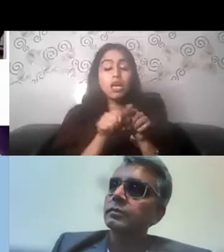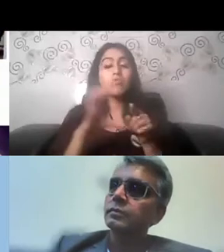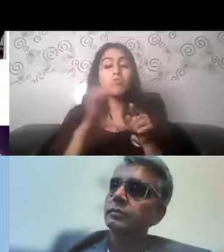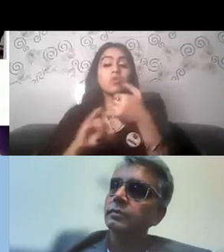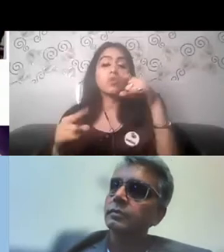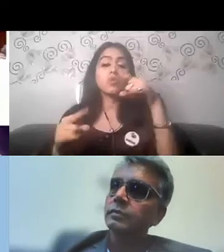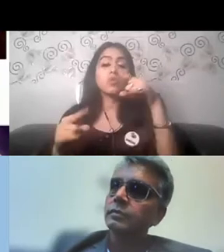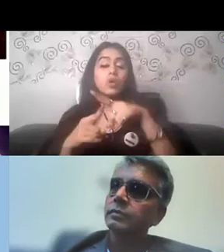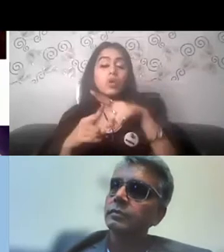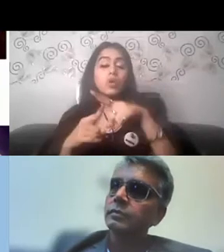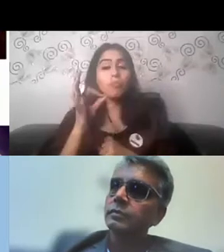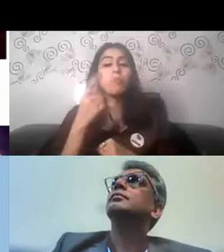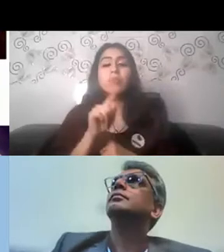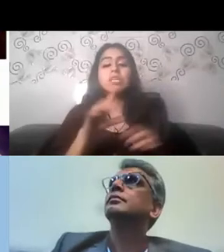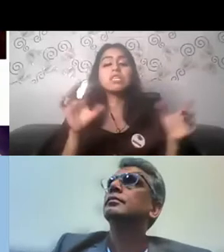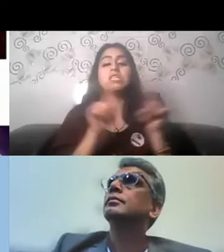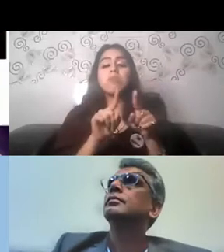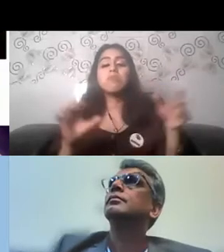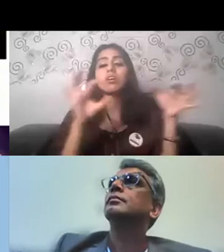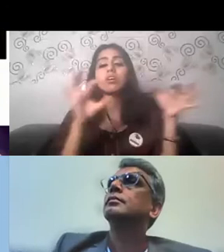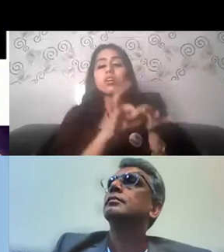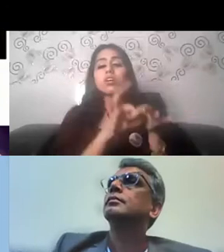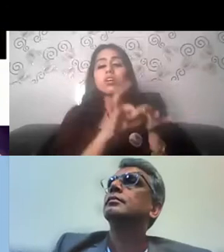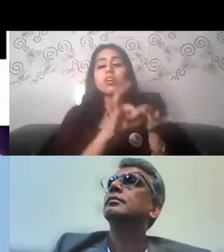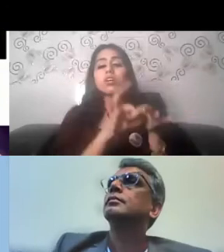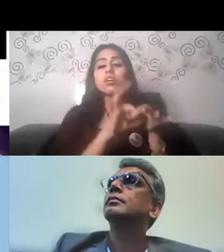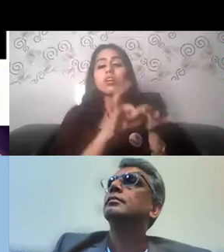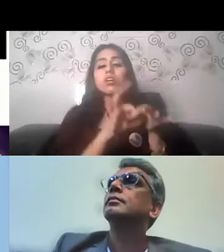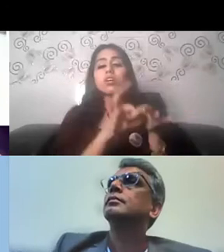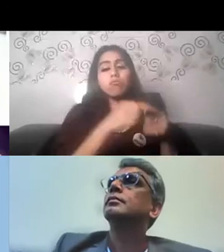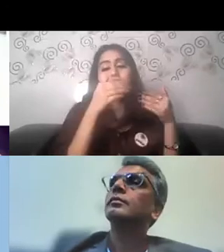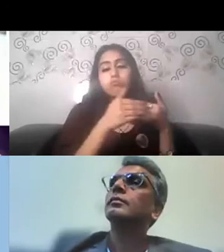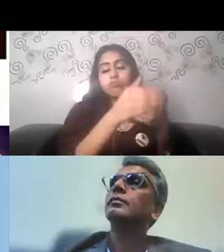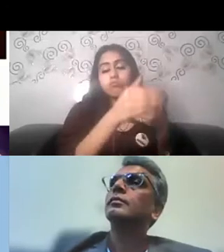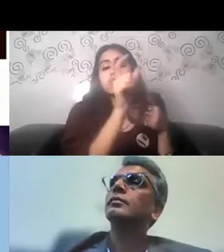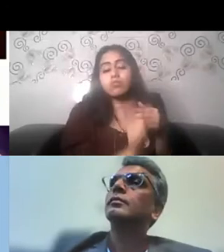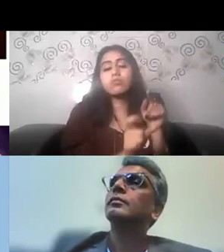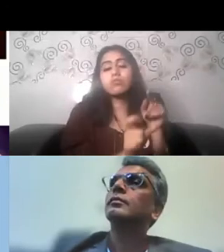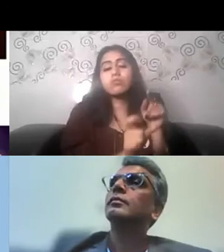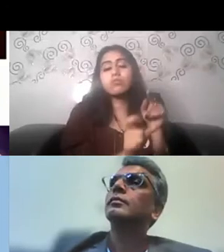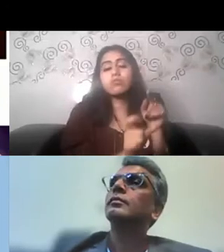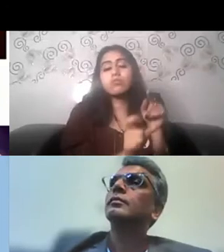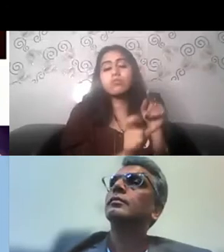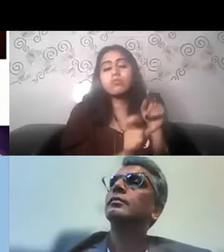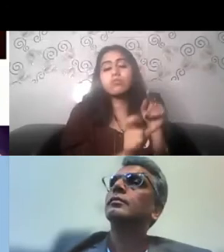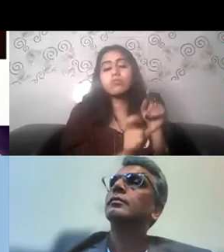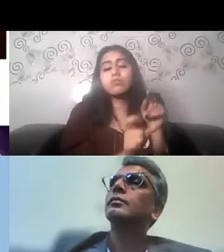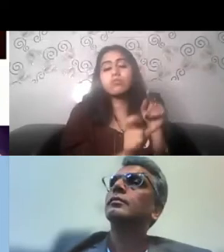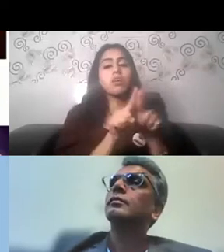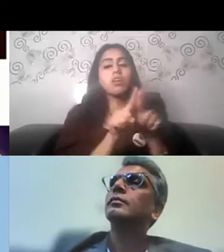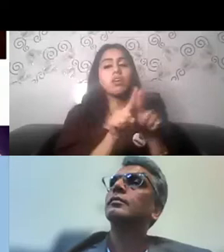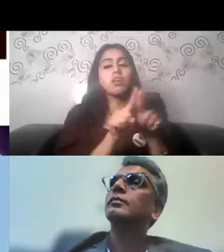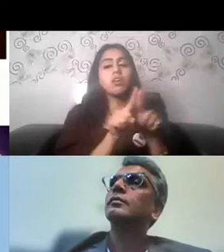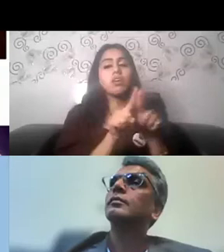important, and how does one relate to the cause? Basically, if somebody's gone in his own family or in his own circle or in his